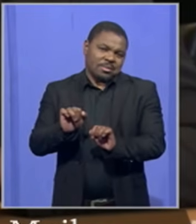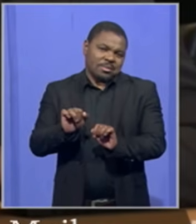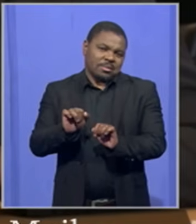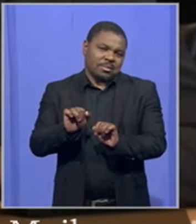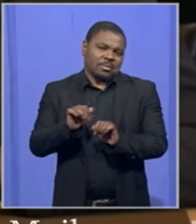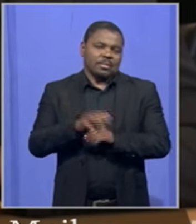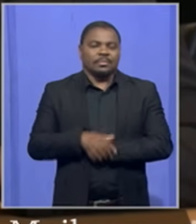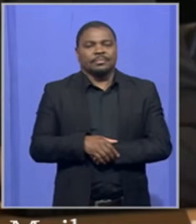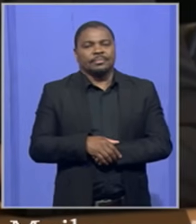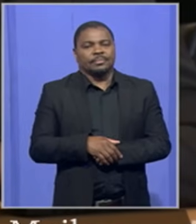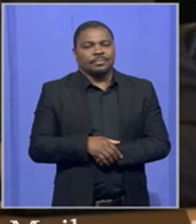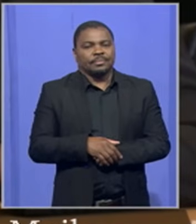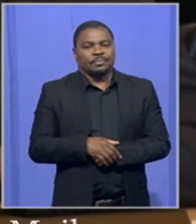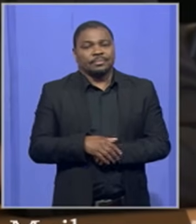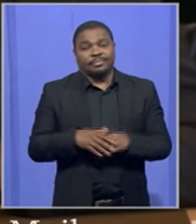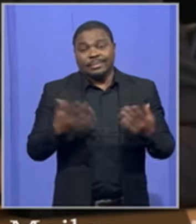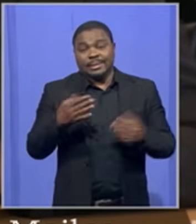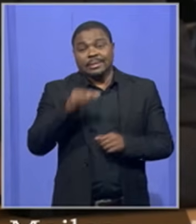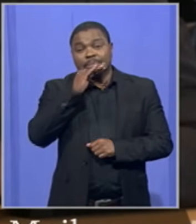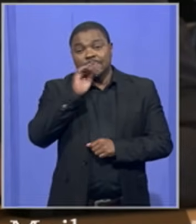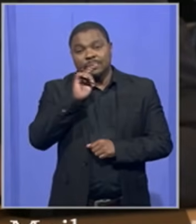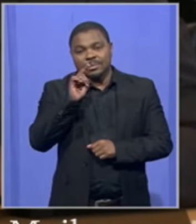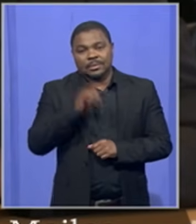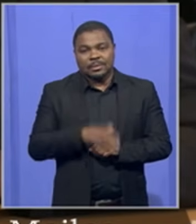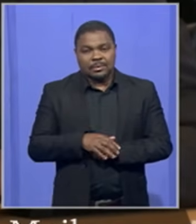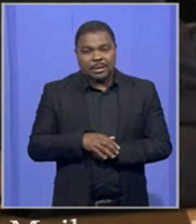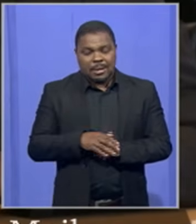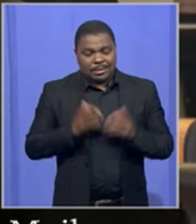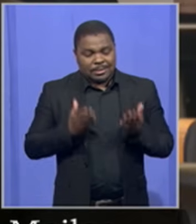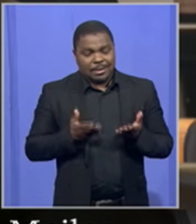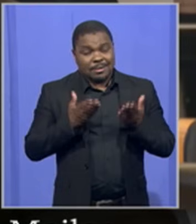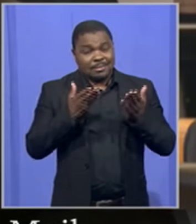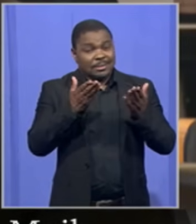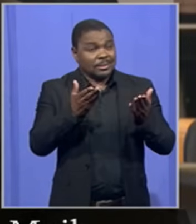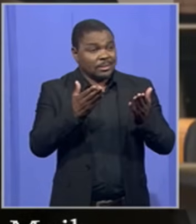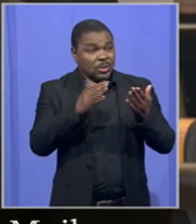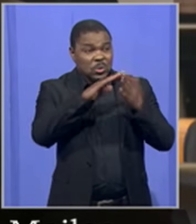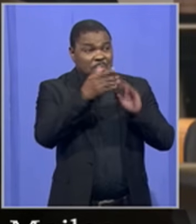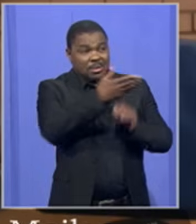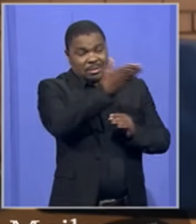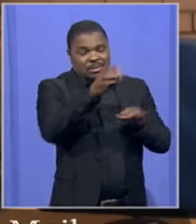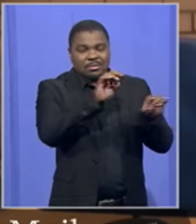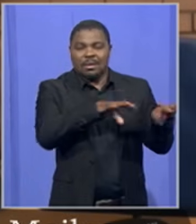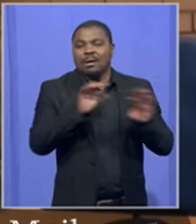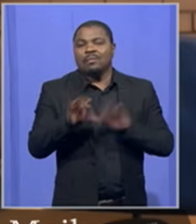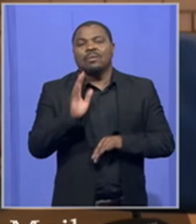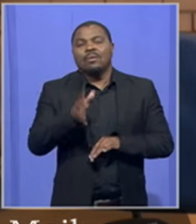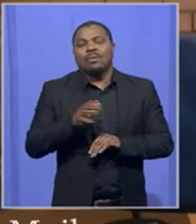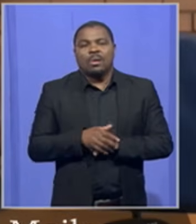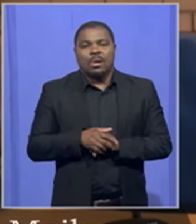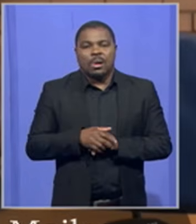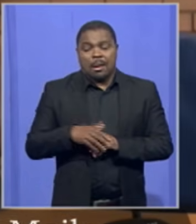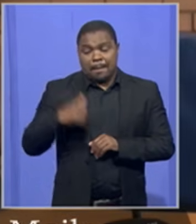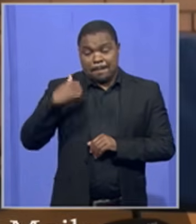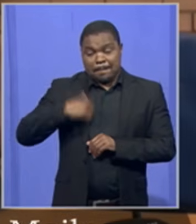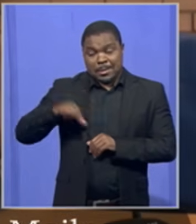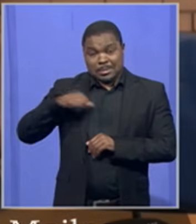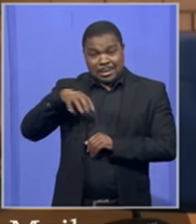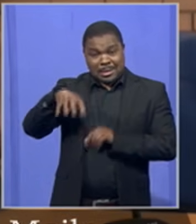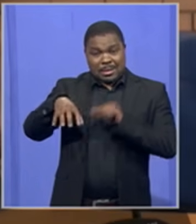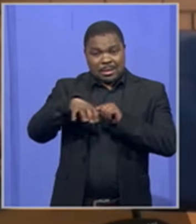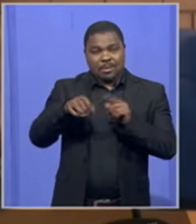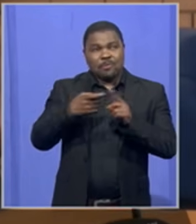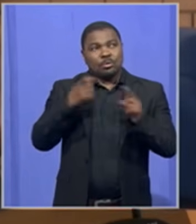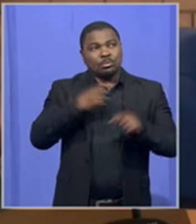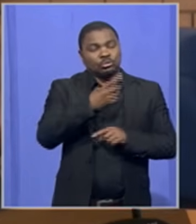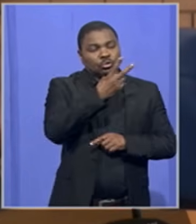function and duty. It's mean that in terms of the services, the community will suffer. Our municipality at this point in time, from the